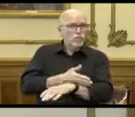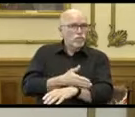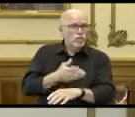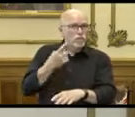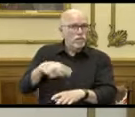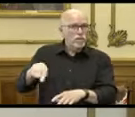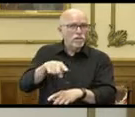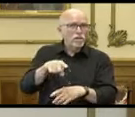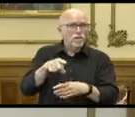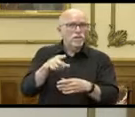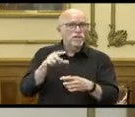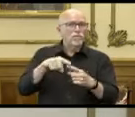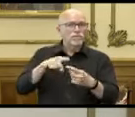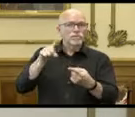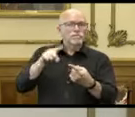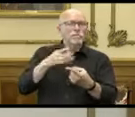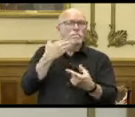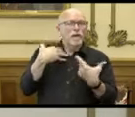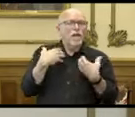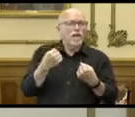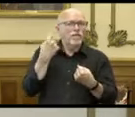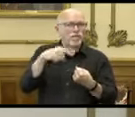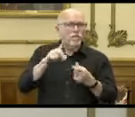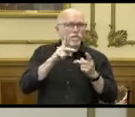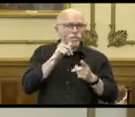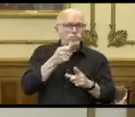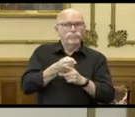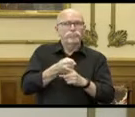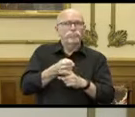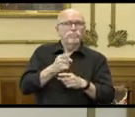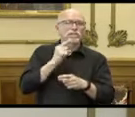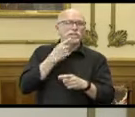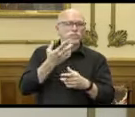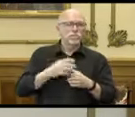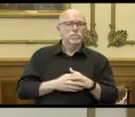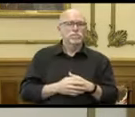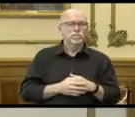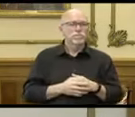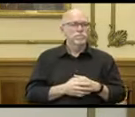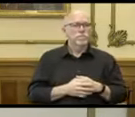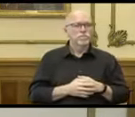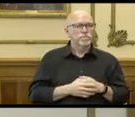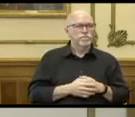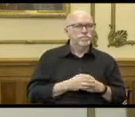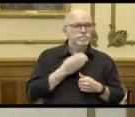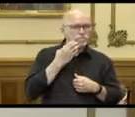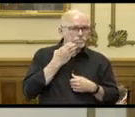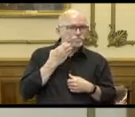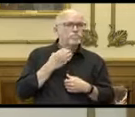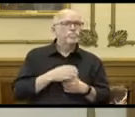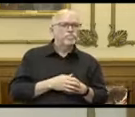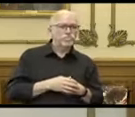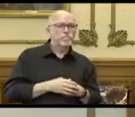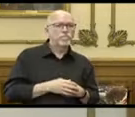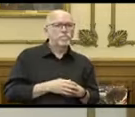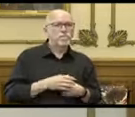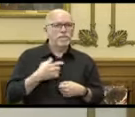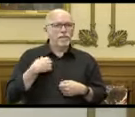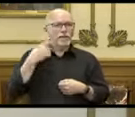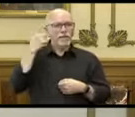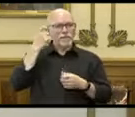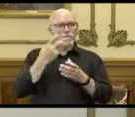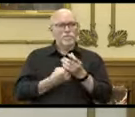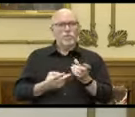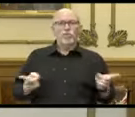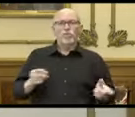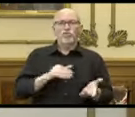to perhaps allow better care for the people who do end up with serious symptoms and cases. I suspect, Steve, that